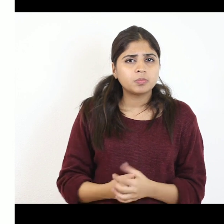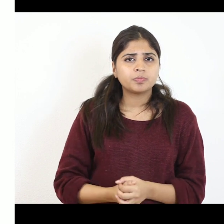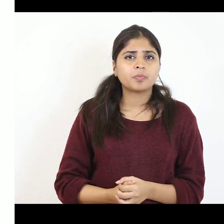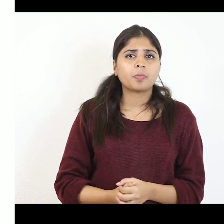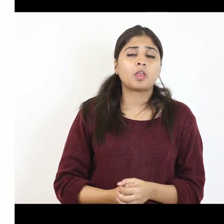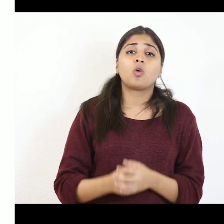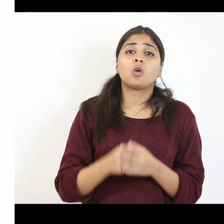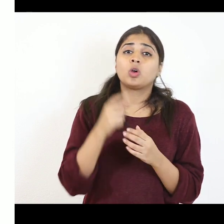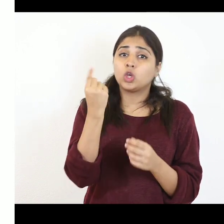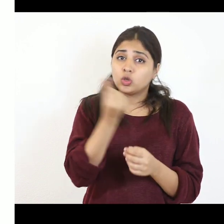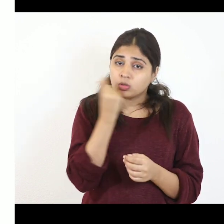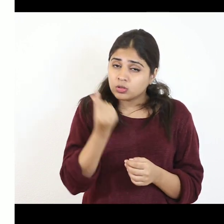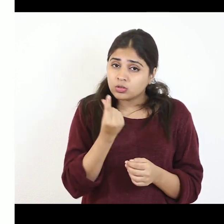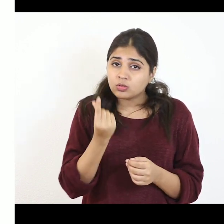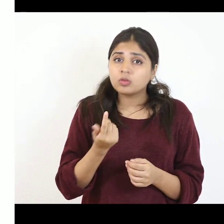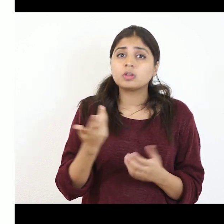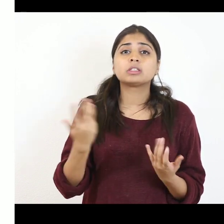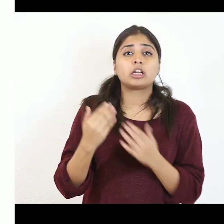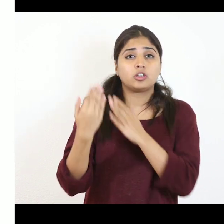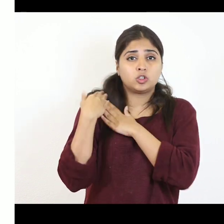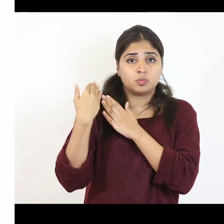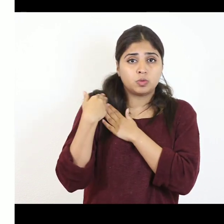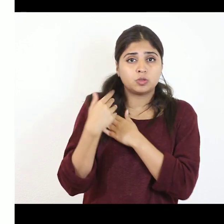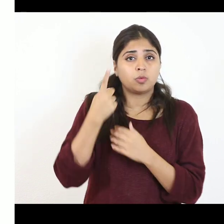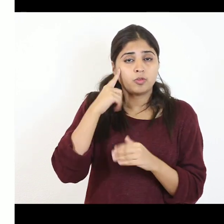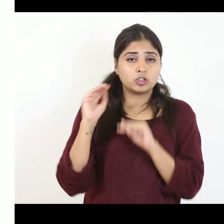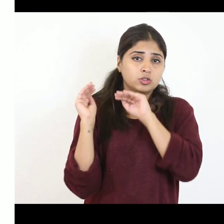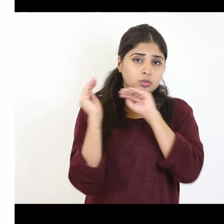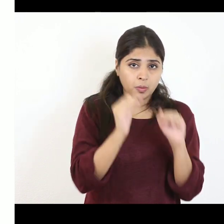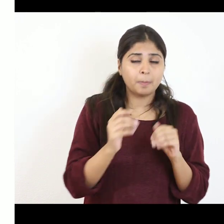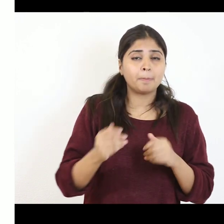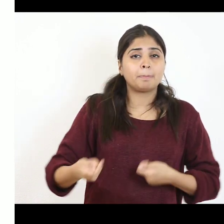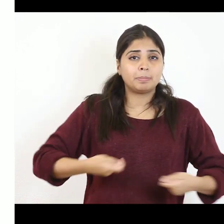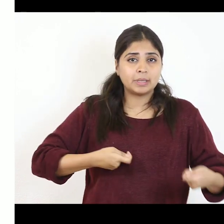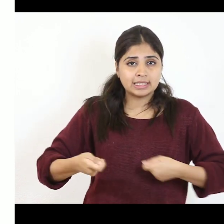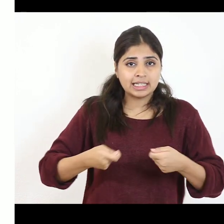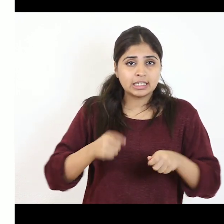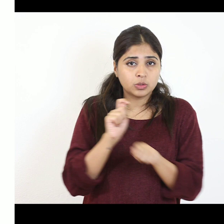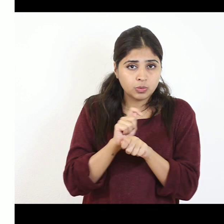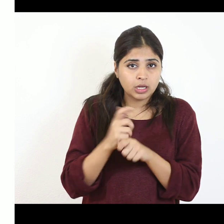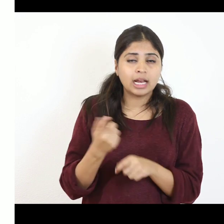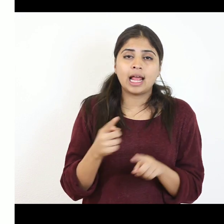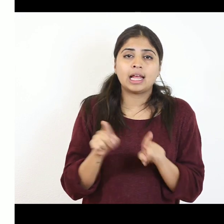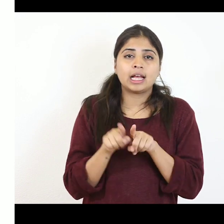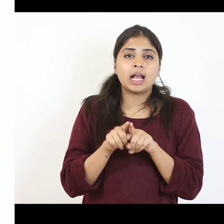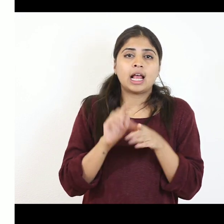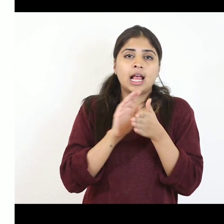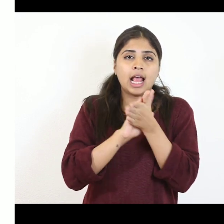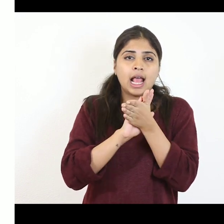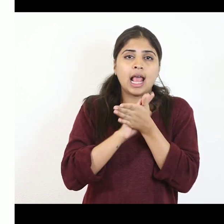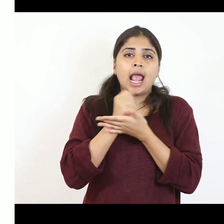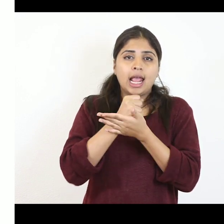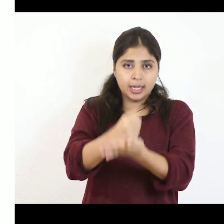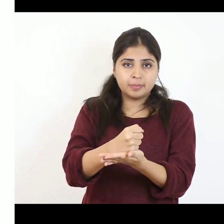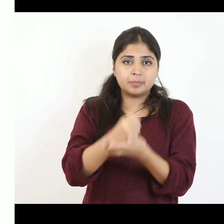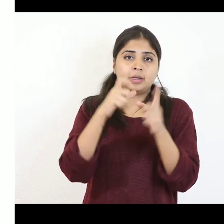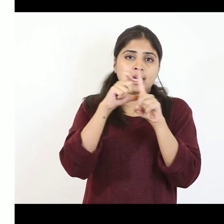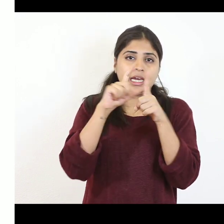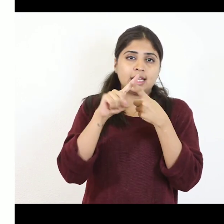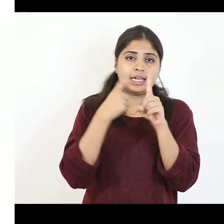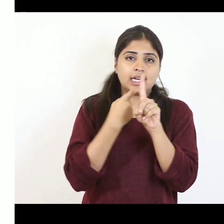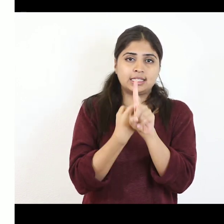understanding role and importance of data entry operator in supporting business operations such as help